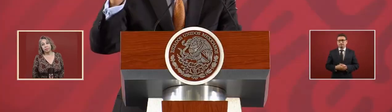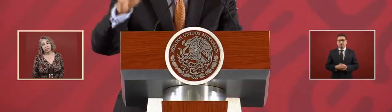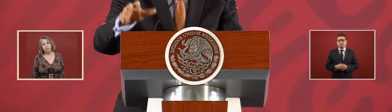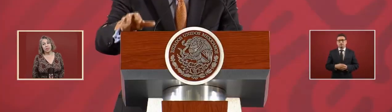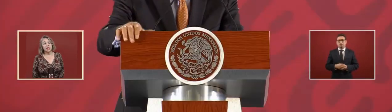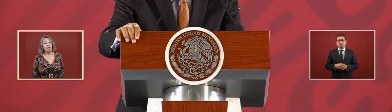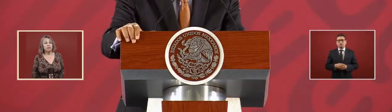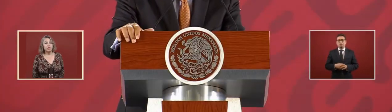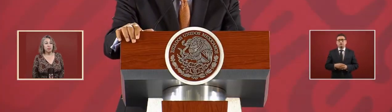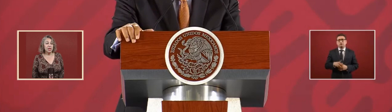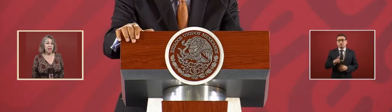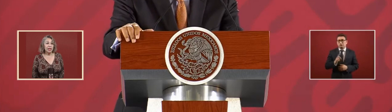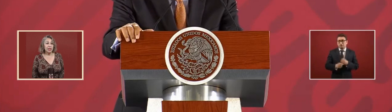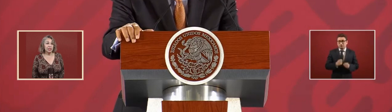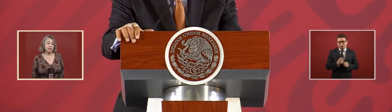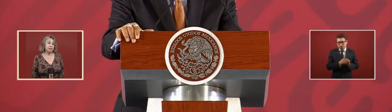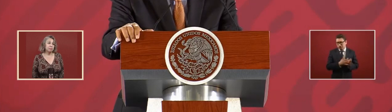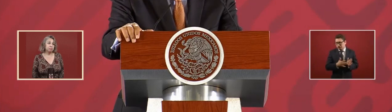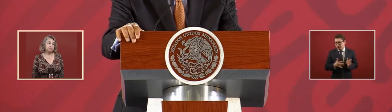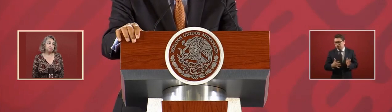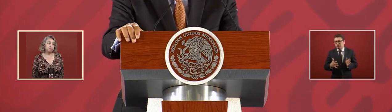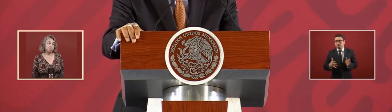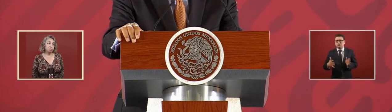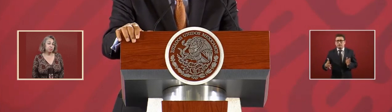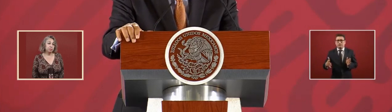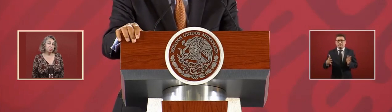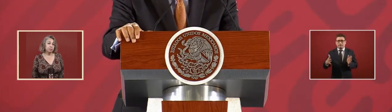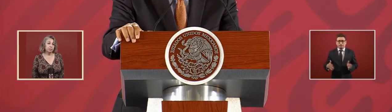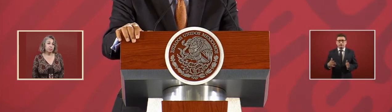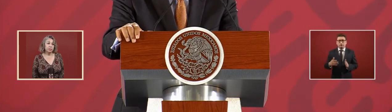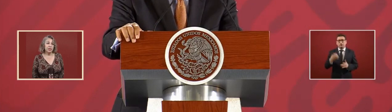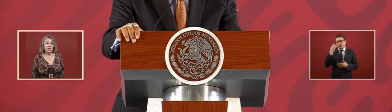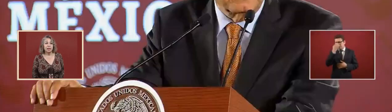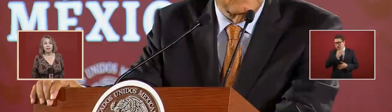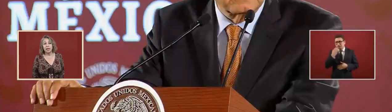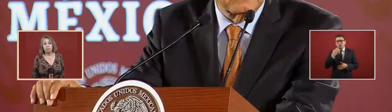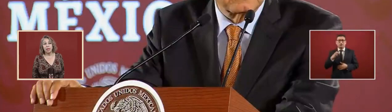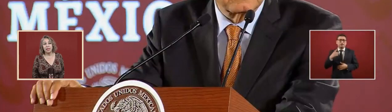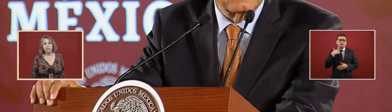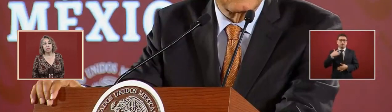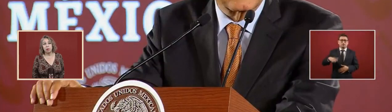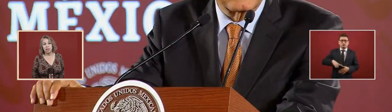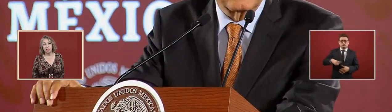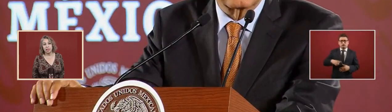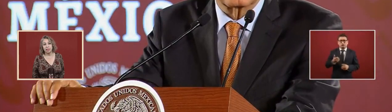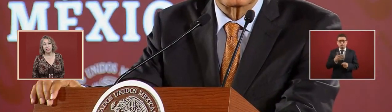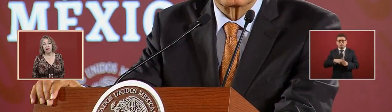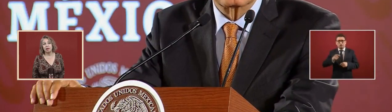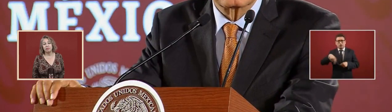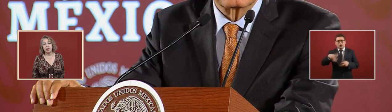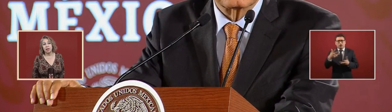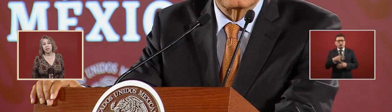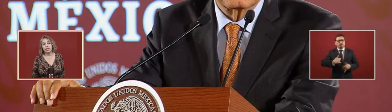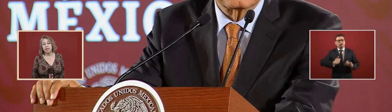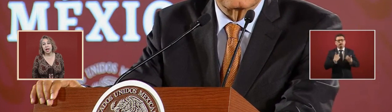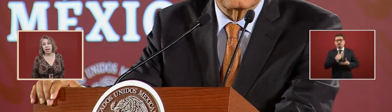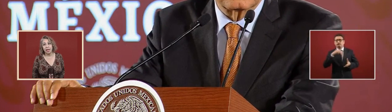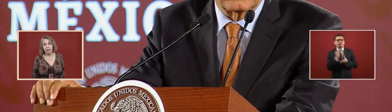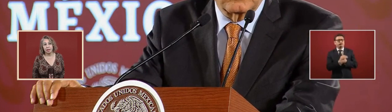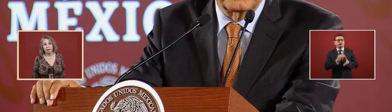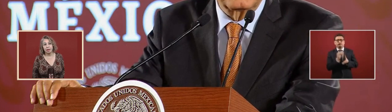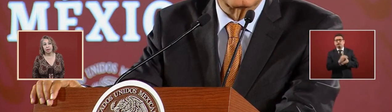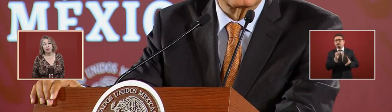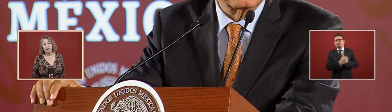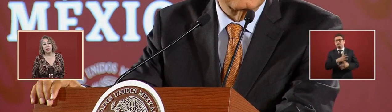tres décadas, for 3 decades se aplicó esta política, they applied this politics of